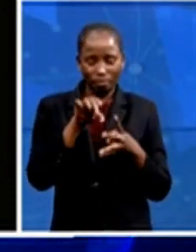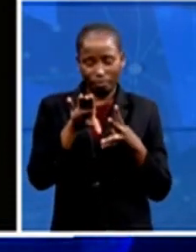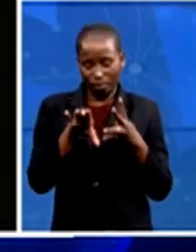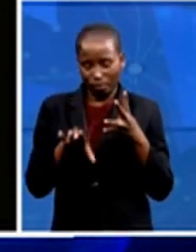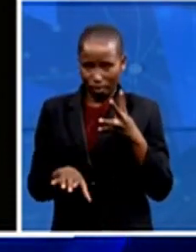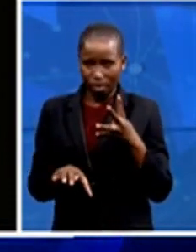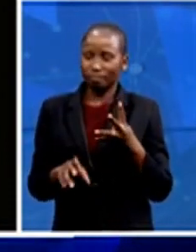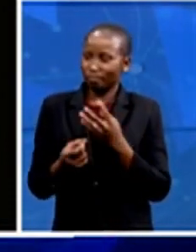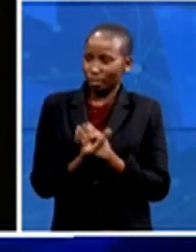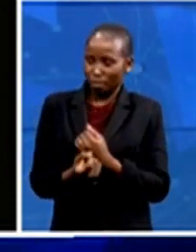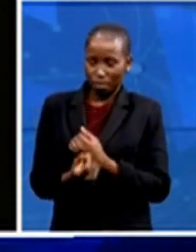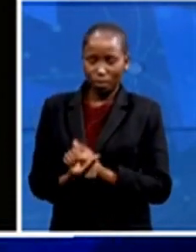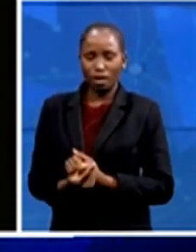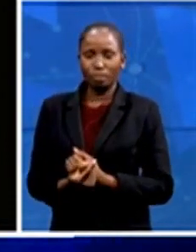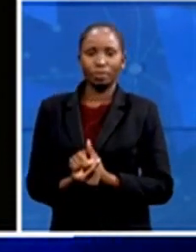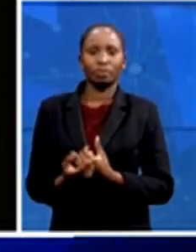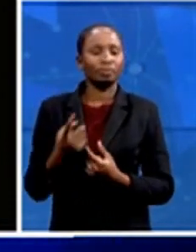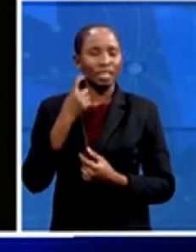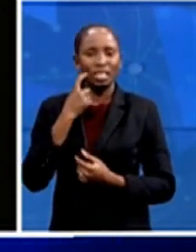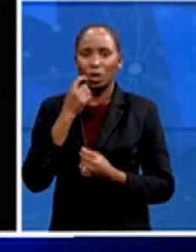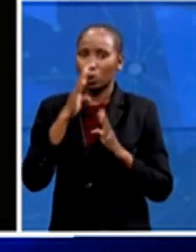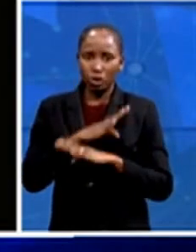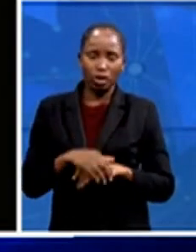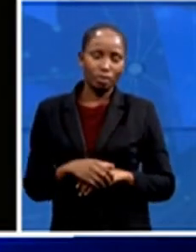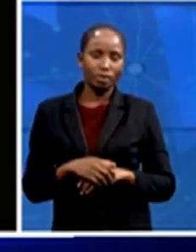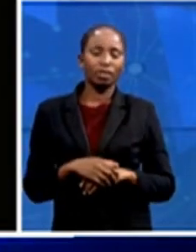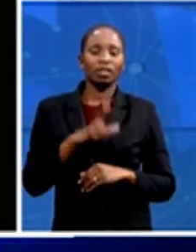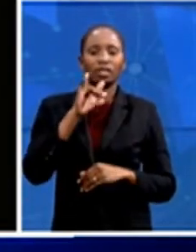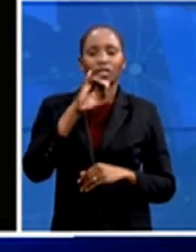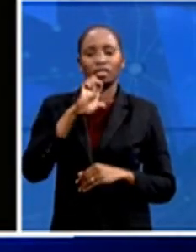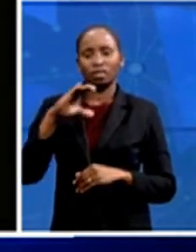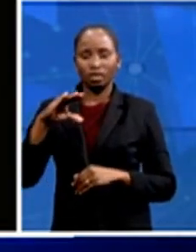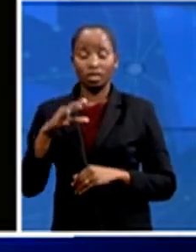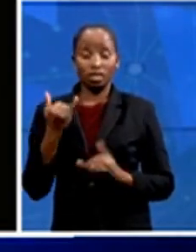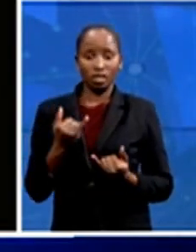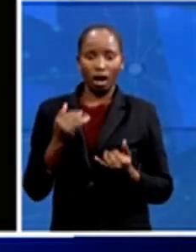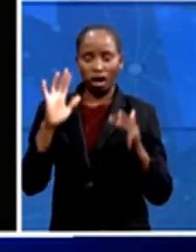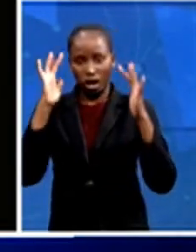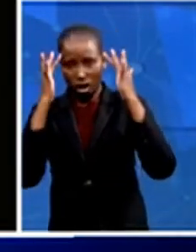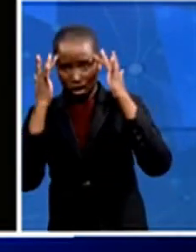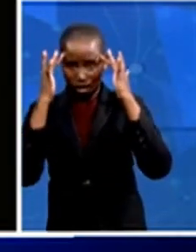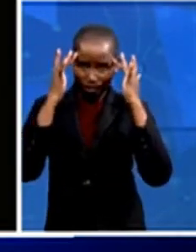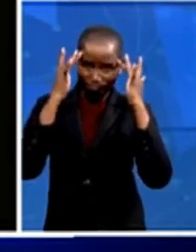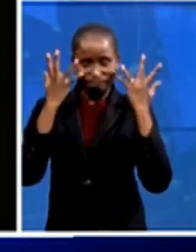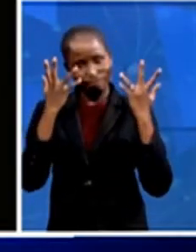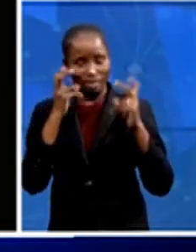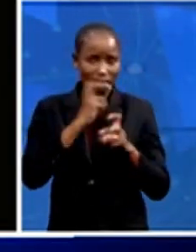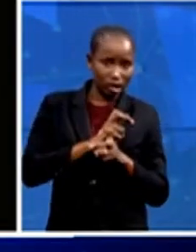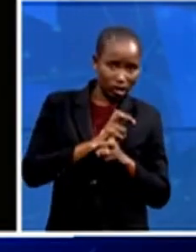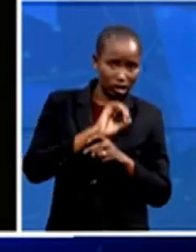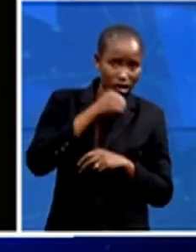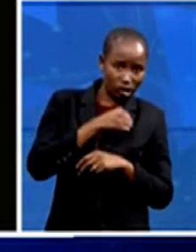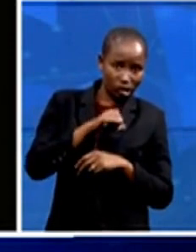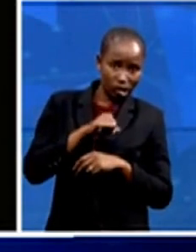The IEC actually is caught between a rock and a hard place. One would say, damned if they do, damned if they don't. We know that various